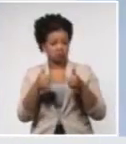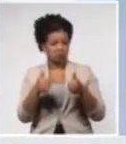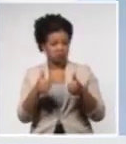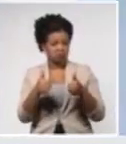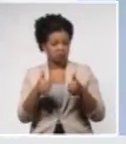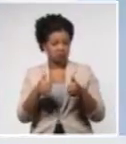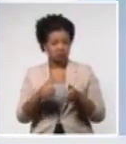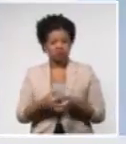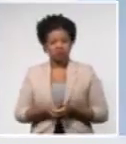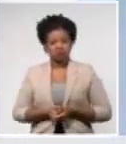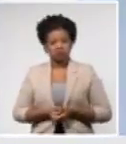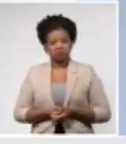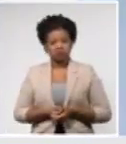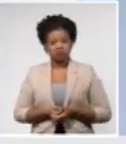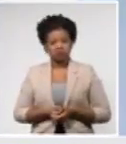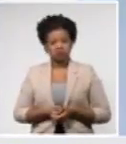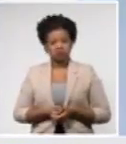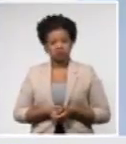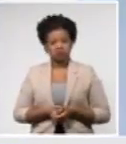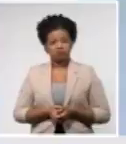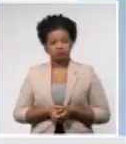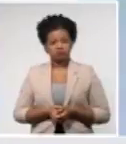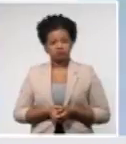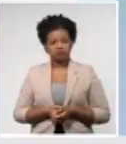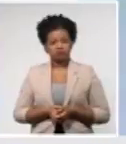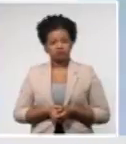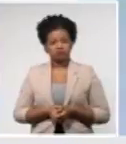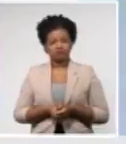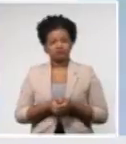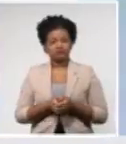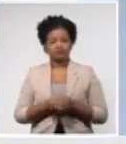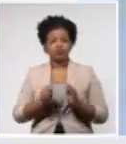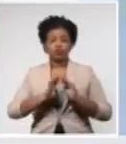clinical evolution.